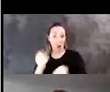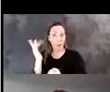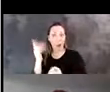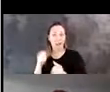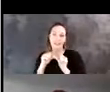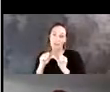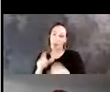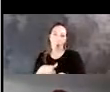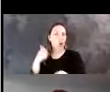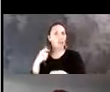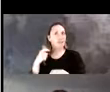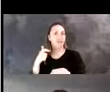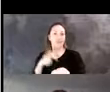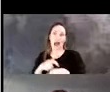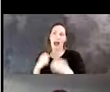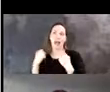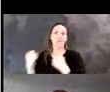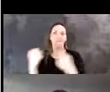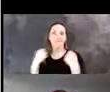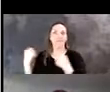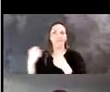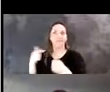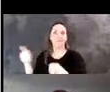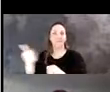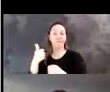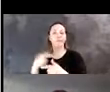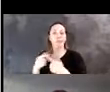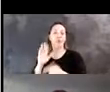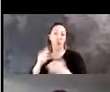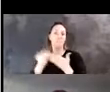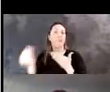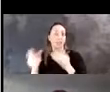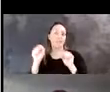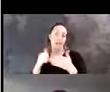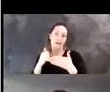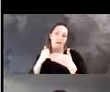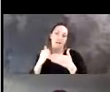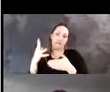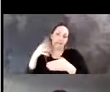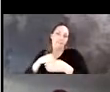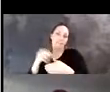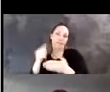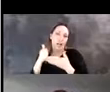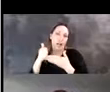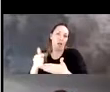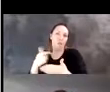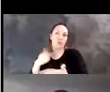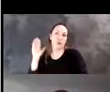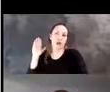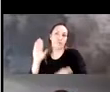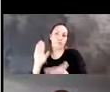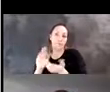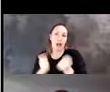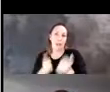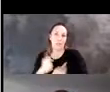life. So your purchase can contribute a lot to, to emitting greenhouse gases.